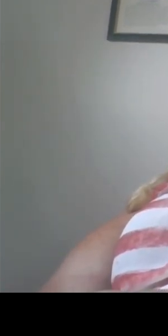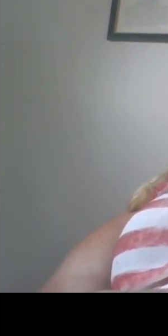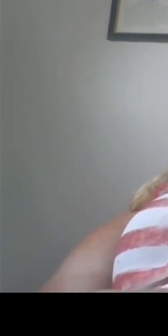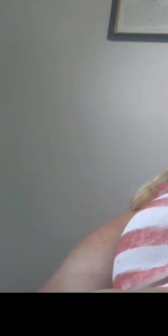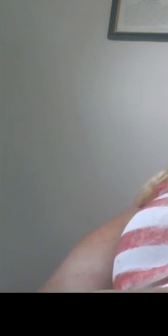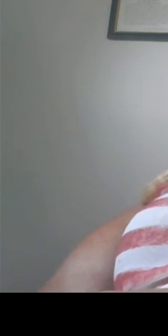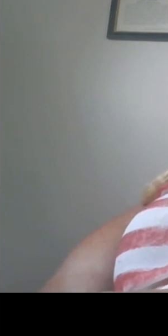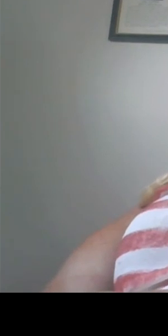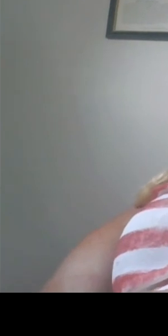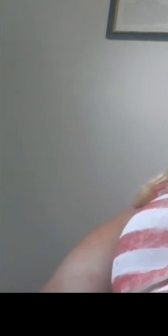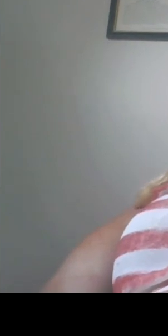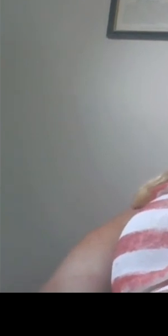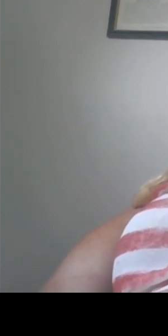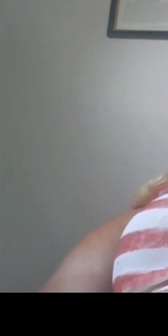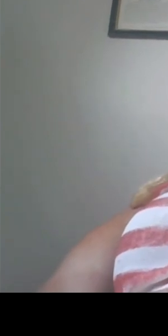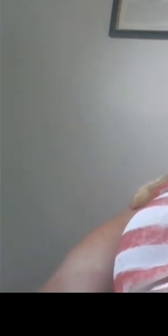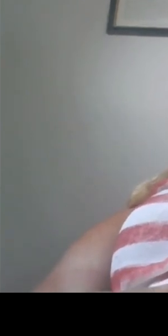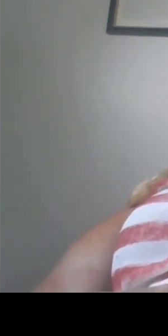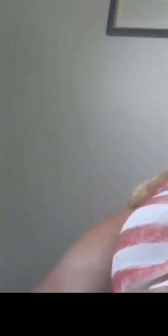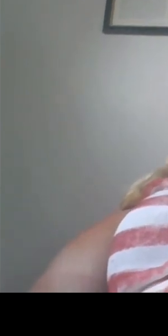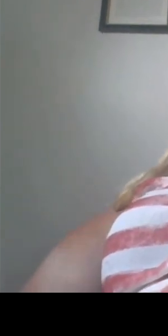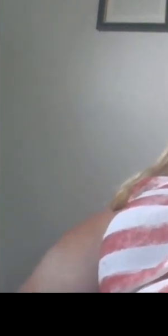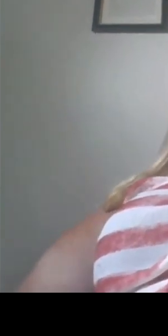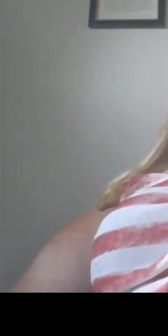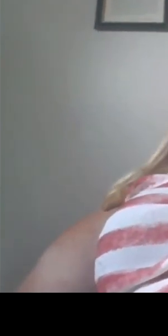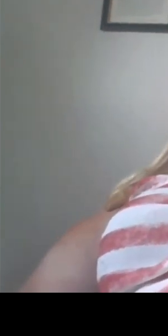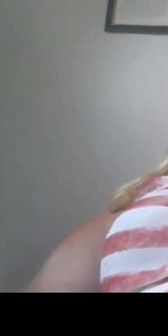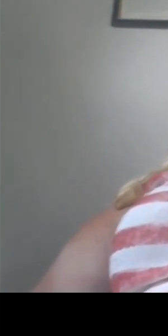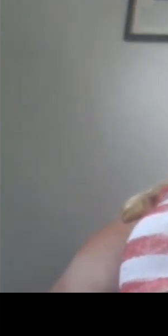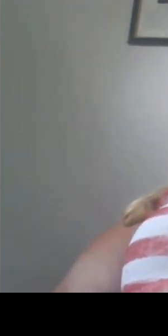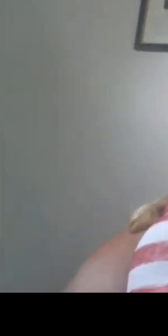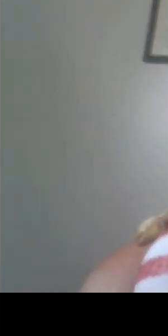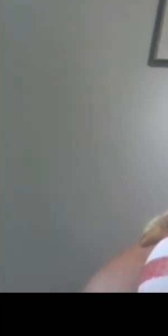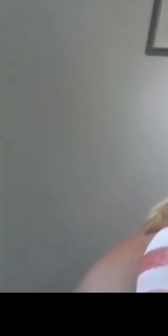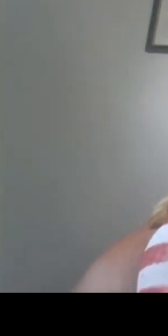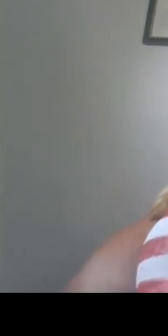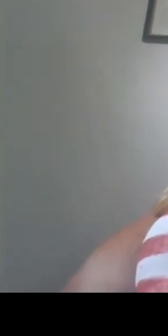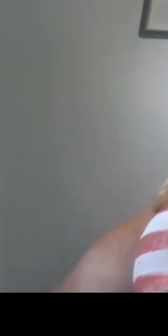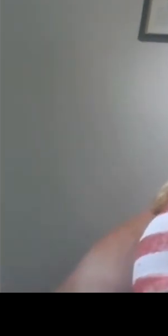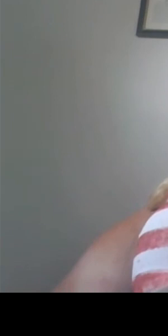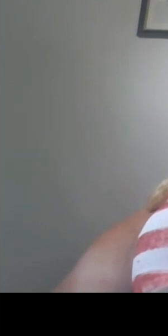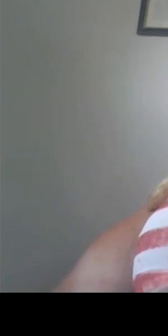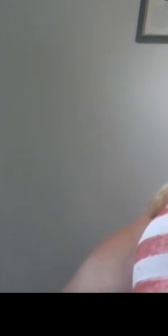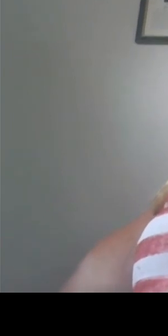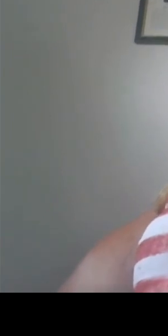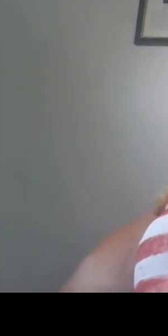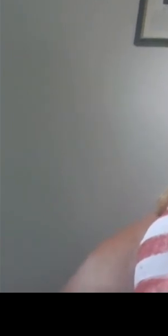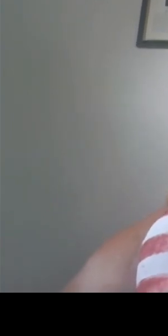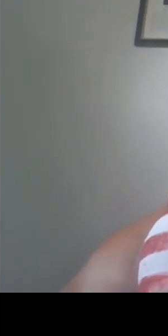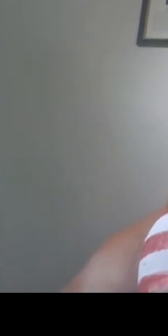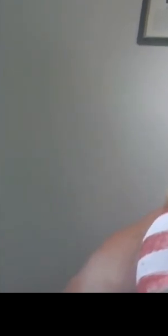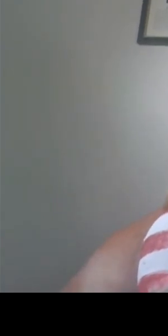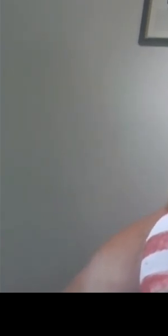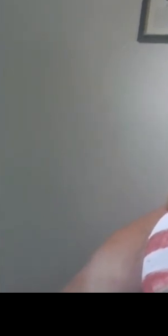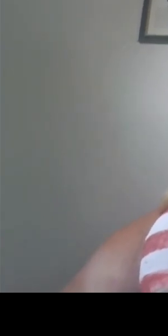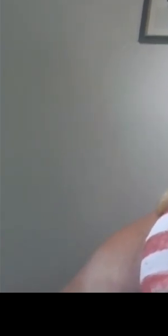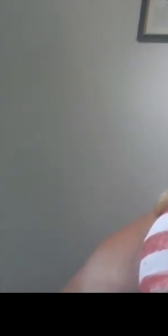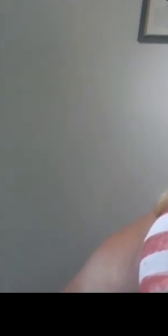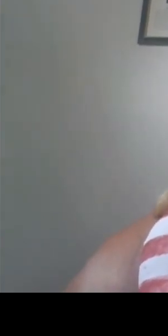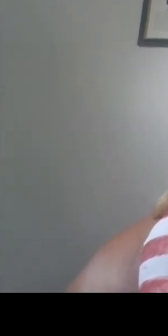and it tells you all about your rights, and again, it has